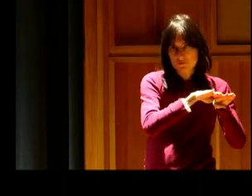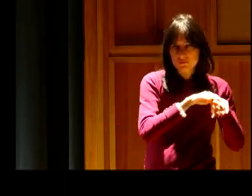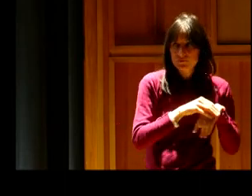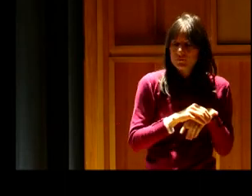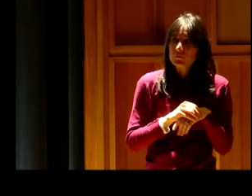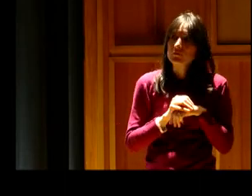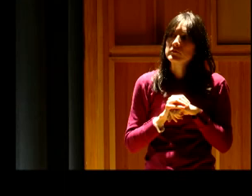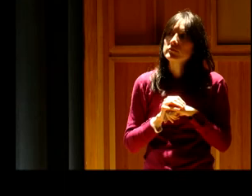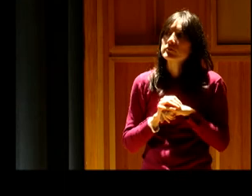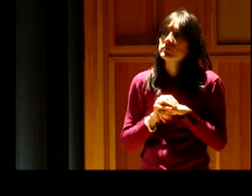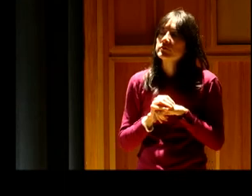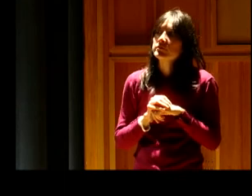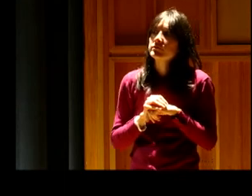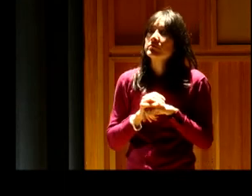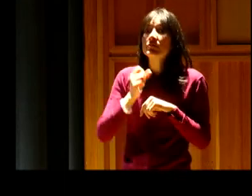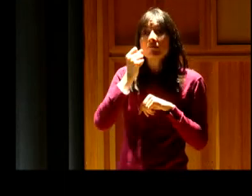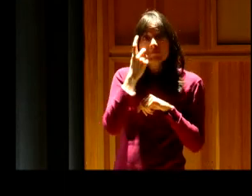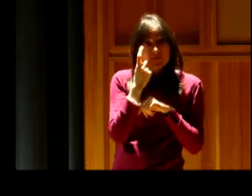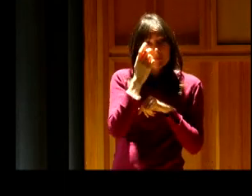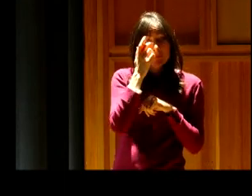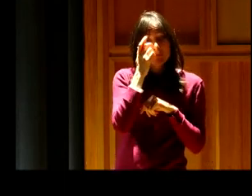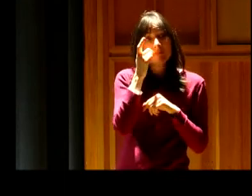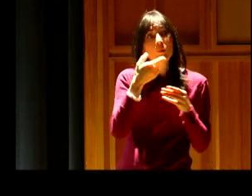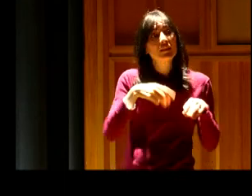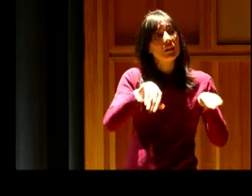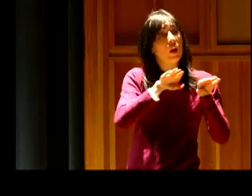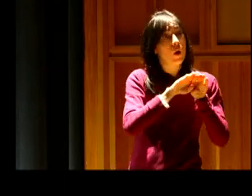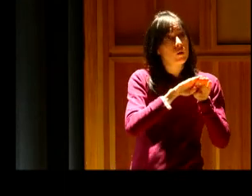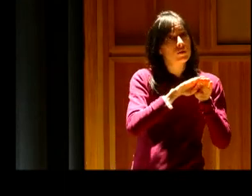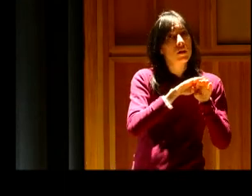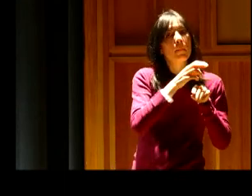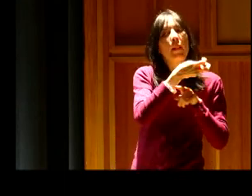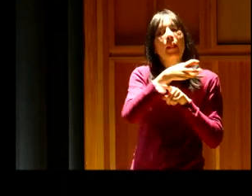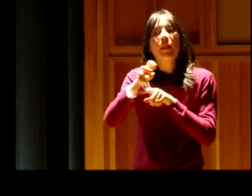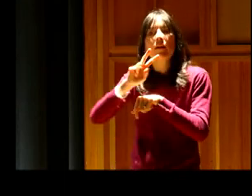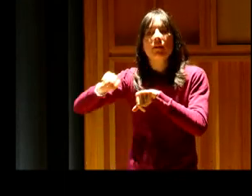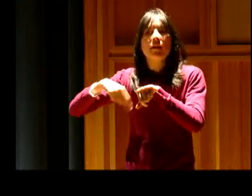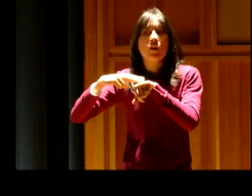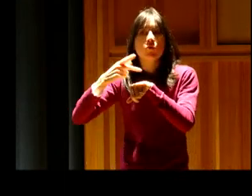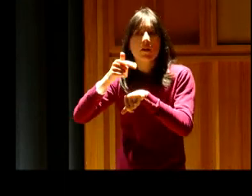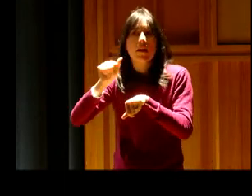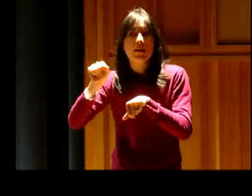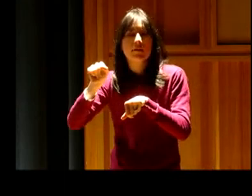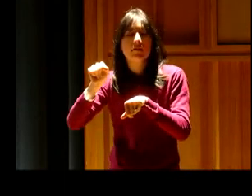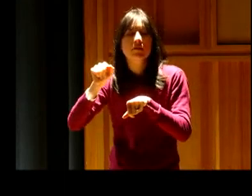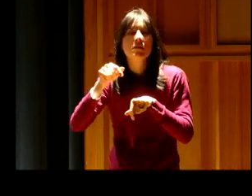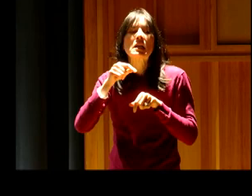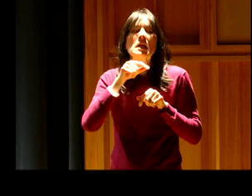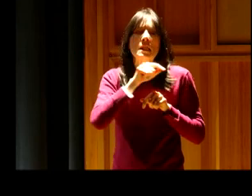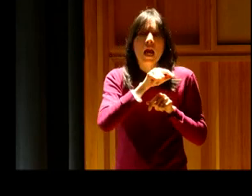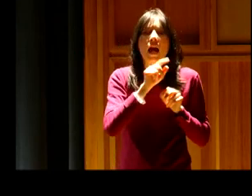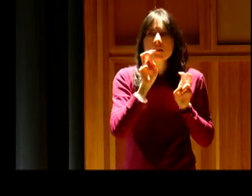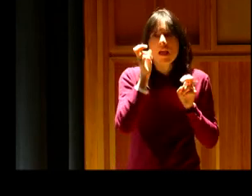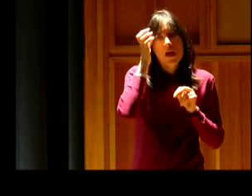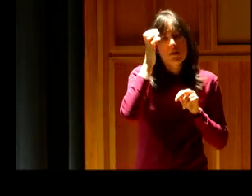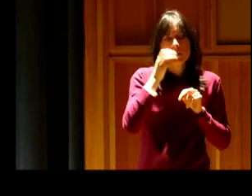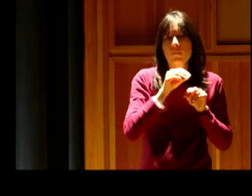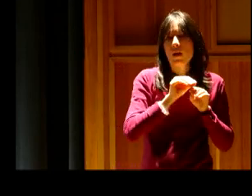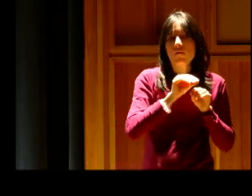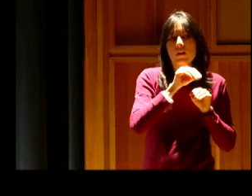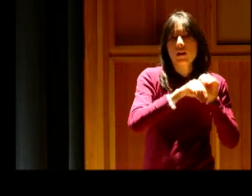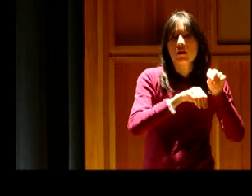Unfortunately, a lot of that capacity has been replaced by natural gas. That is a stepping stone, because natural gas is cleaner than